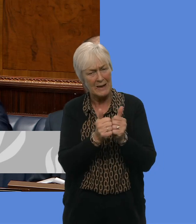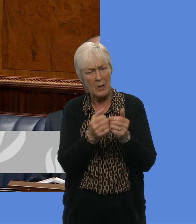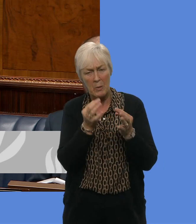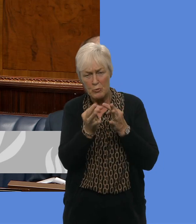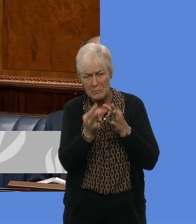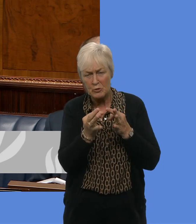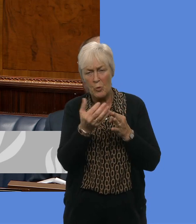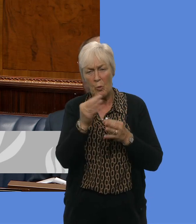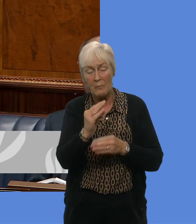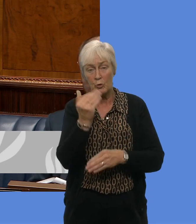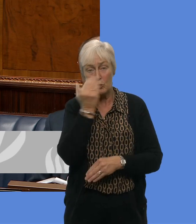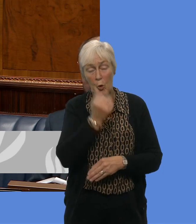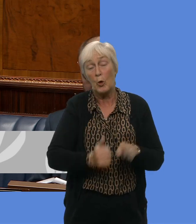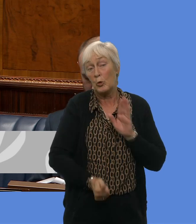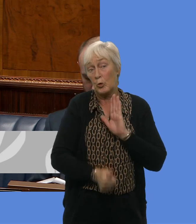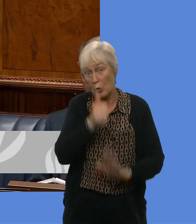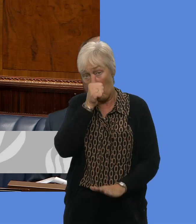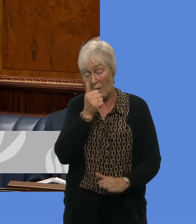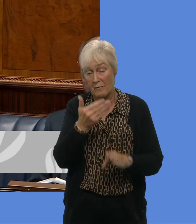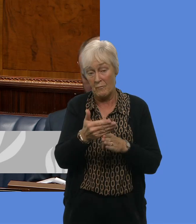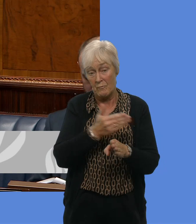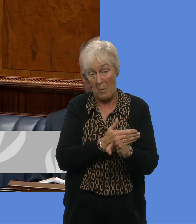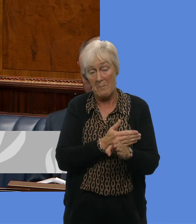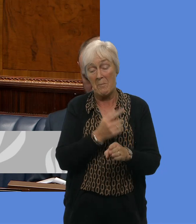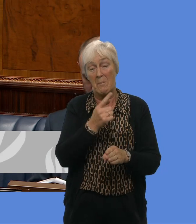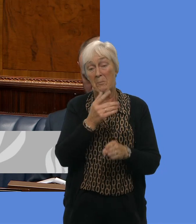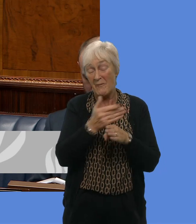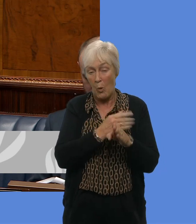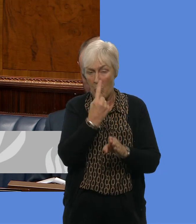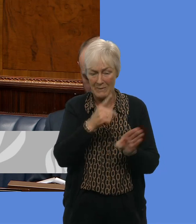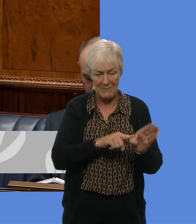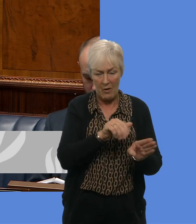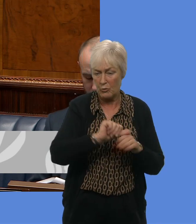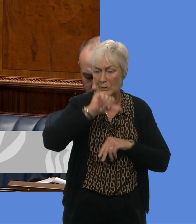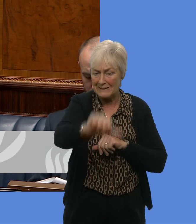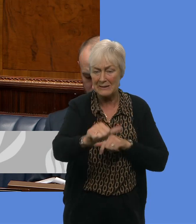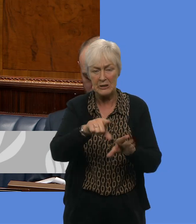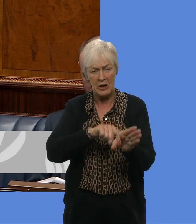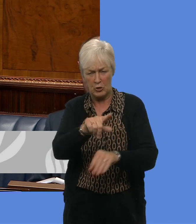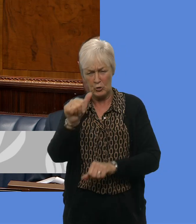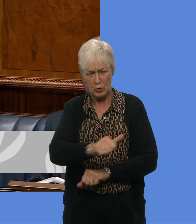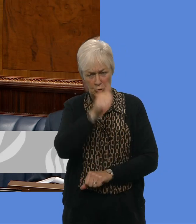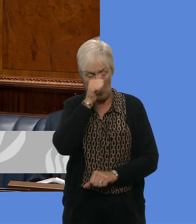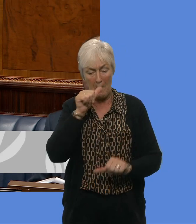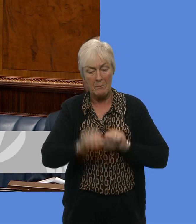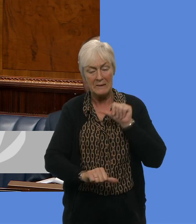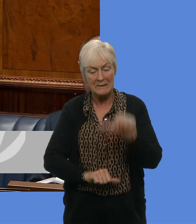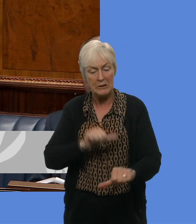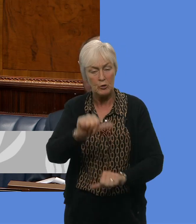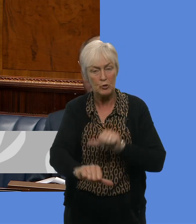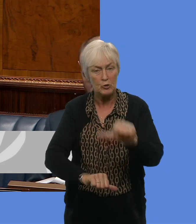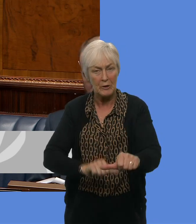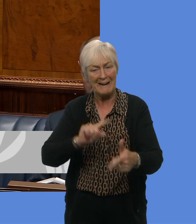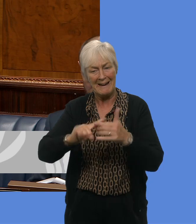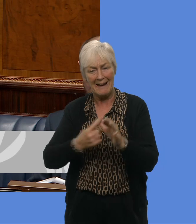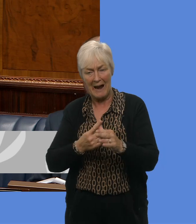schools do know pretty much from the beginning of one year what they're going to require in the following year, and that there should be a procedure for EA to be able to